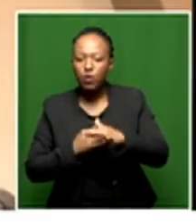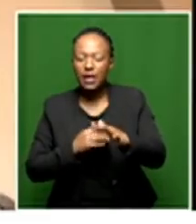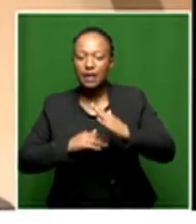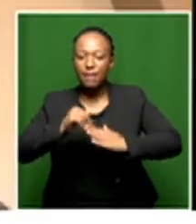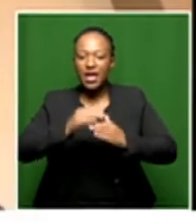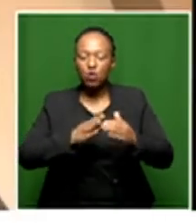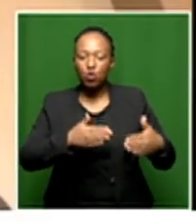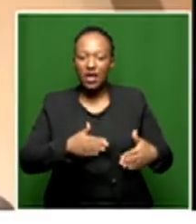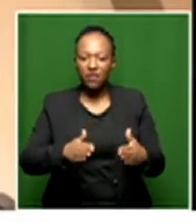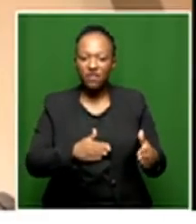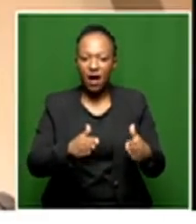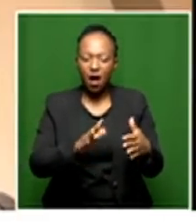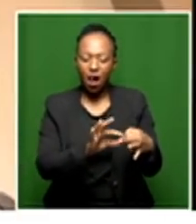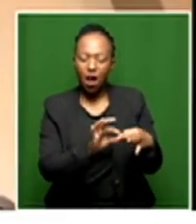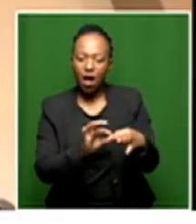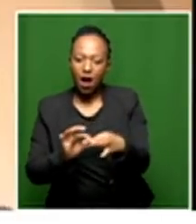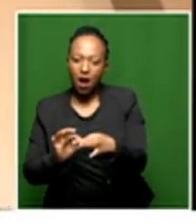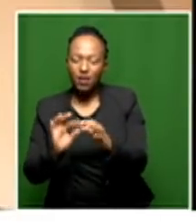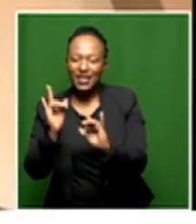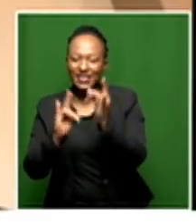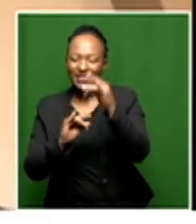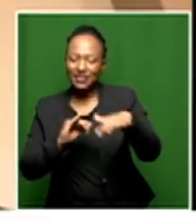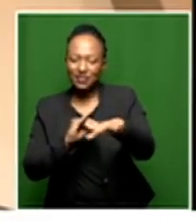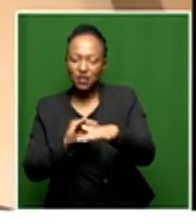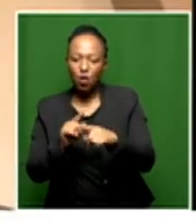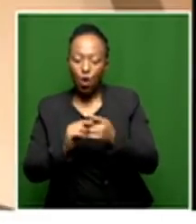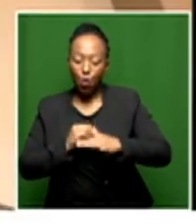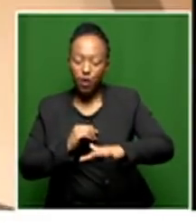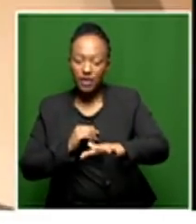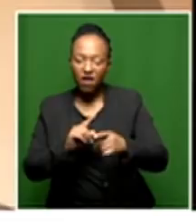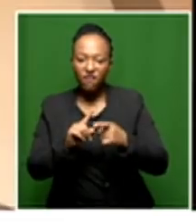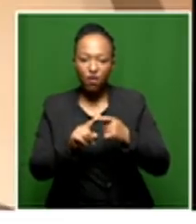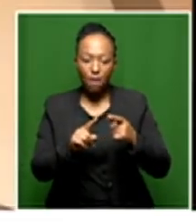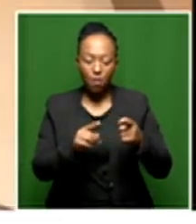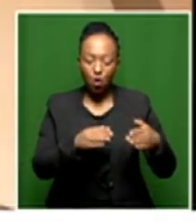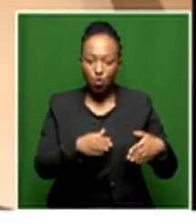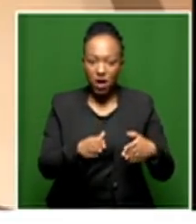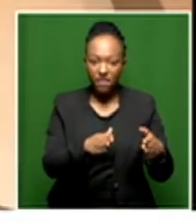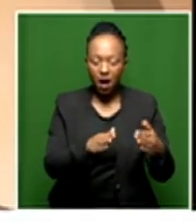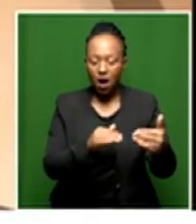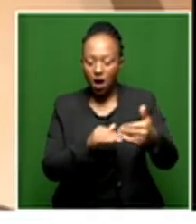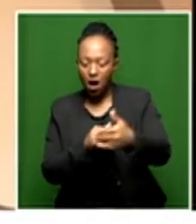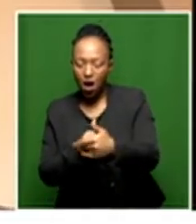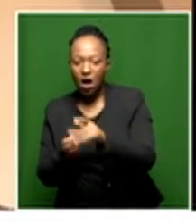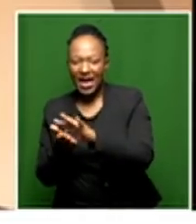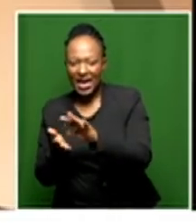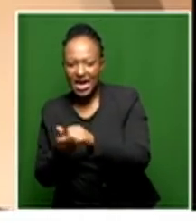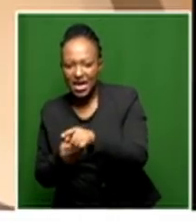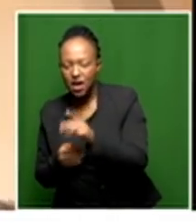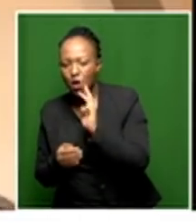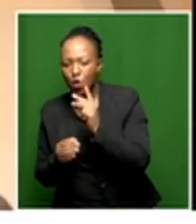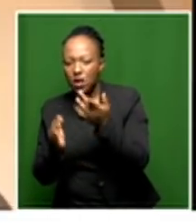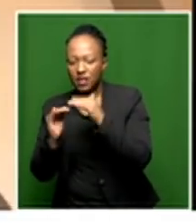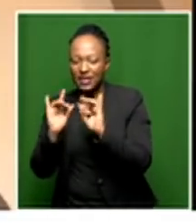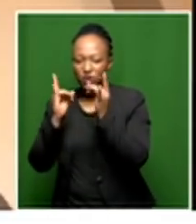their cities are also close to those rivers. So for water to be moved from the treatment plants to the cities in